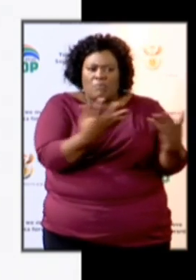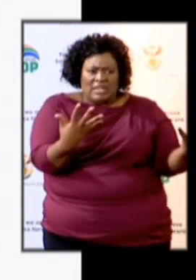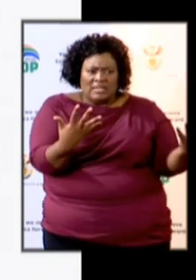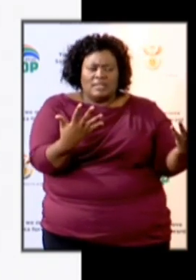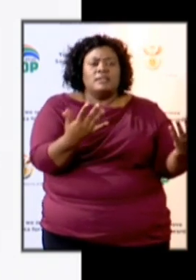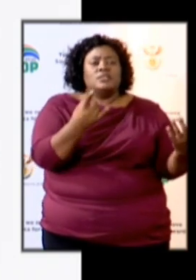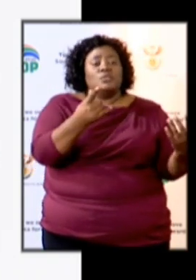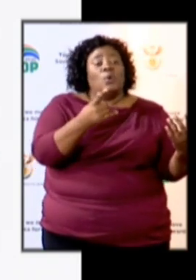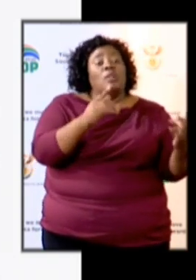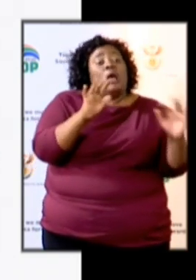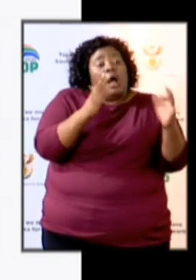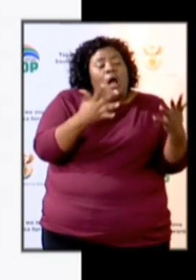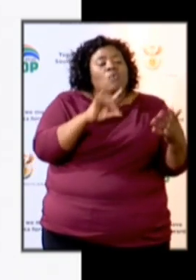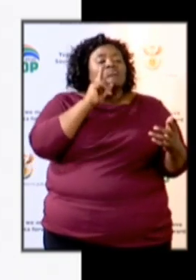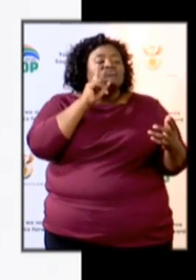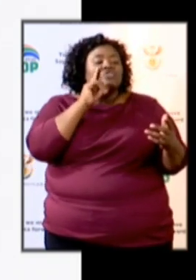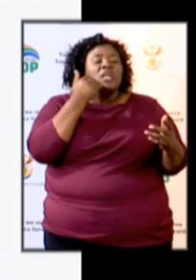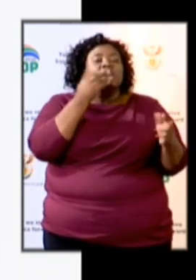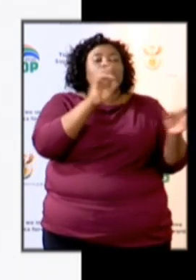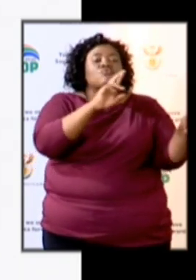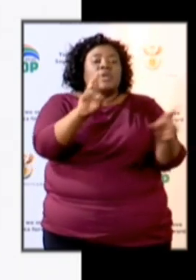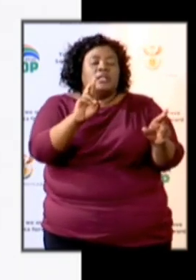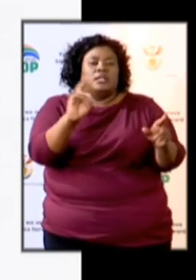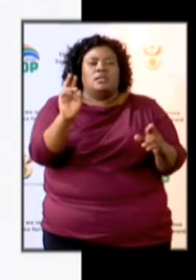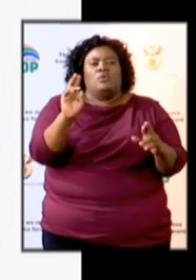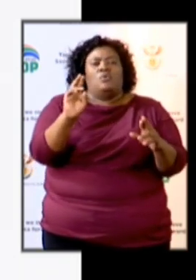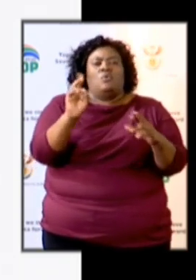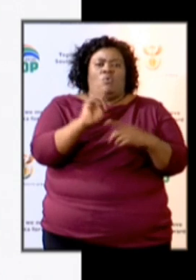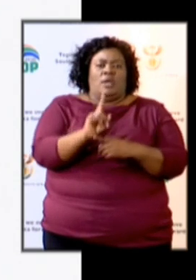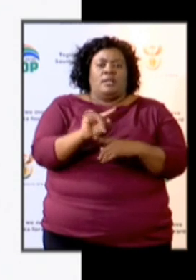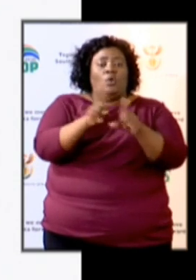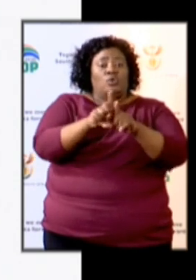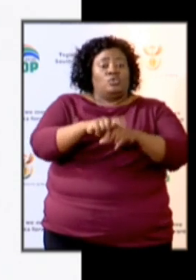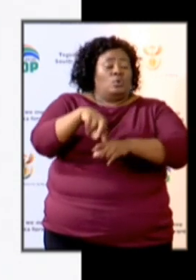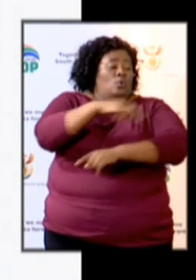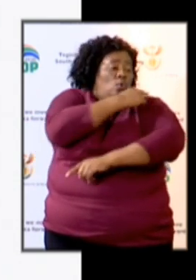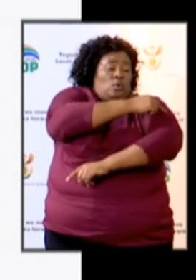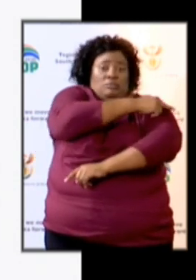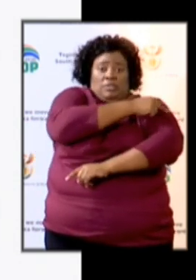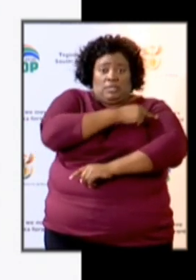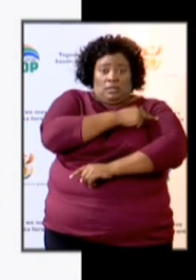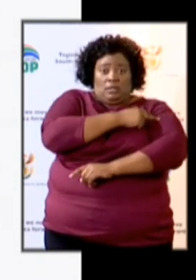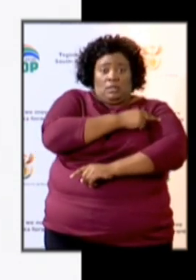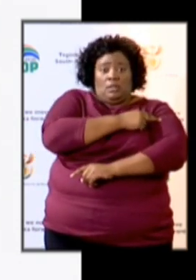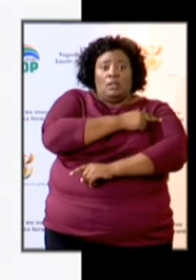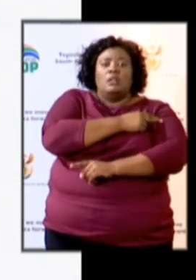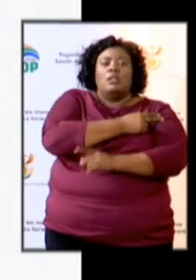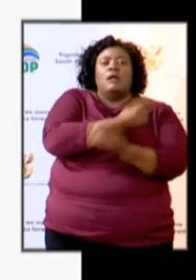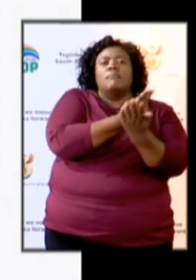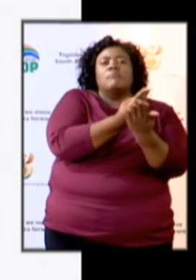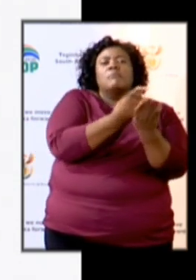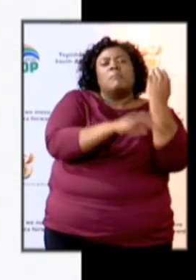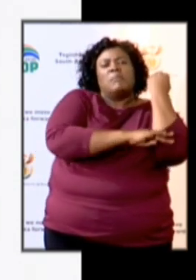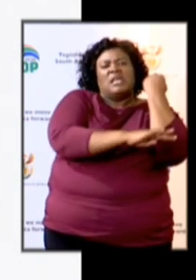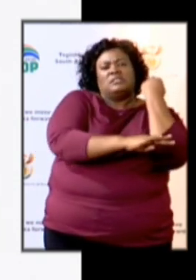And of course, the rate at which the proportion of hospital beds is being utilized for COVID